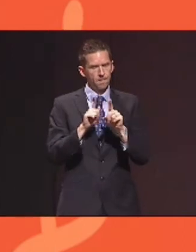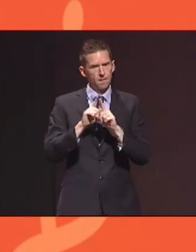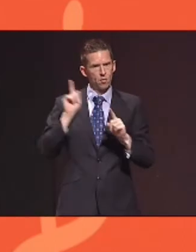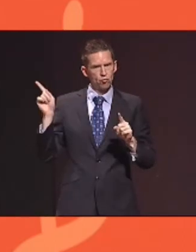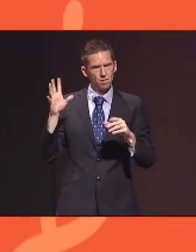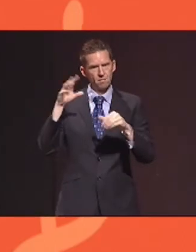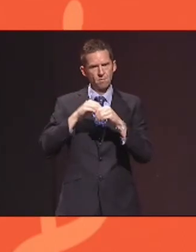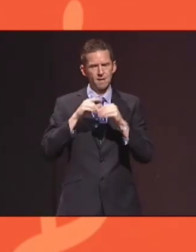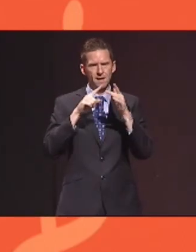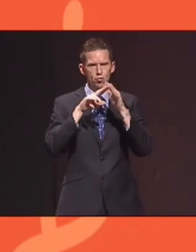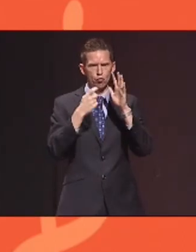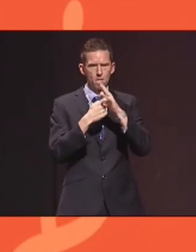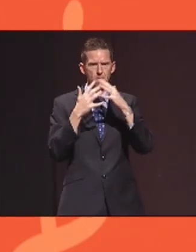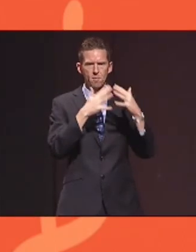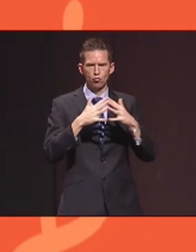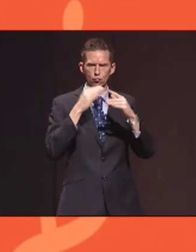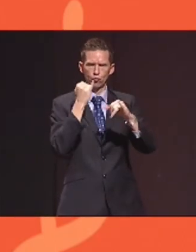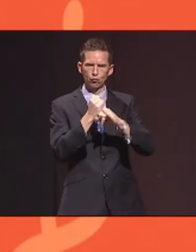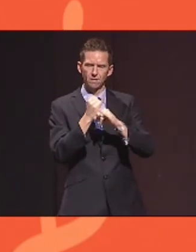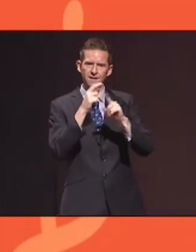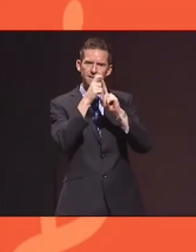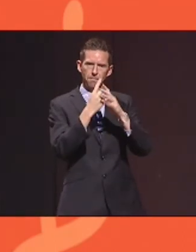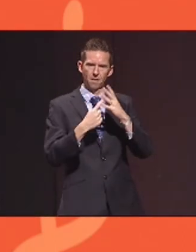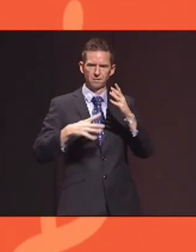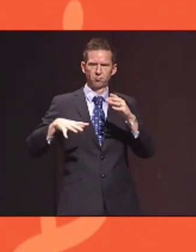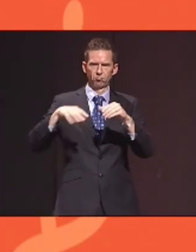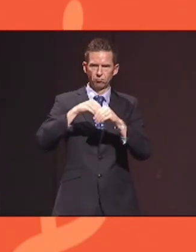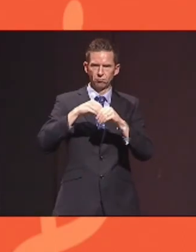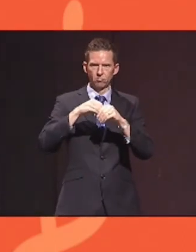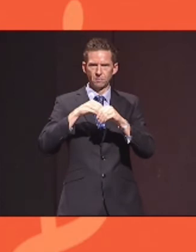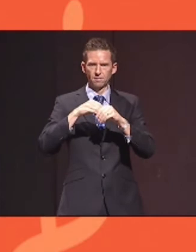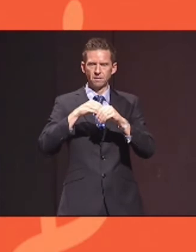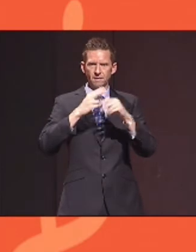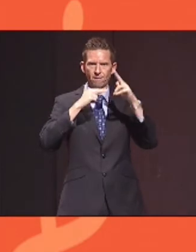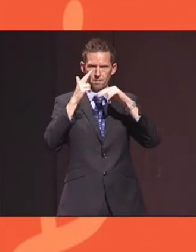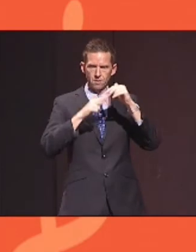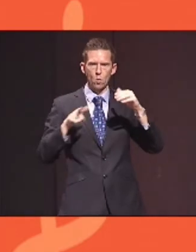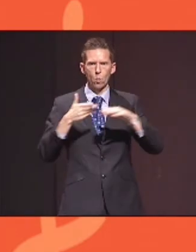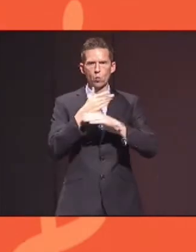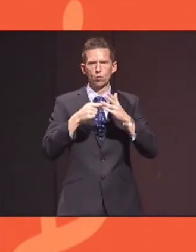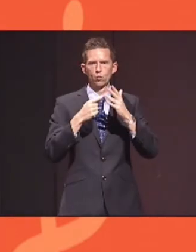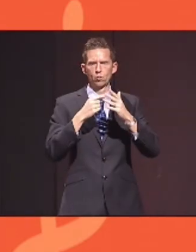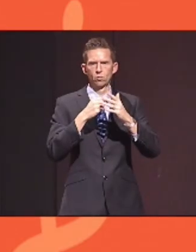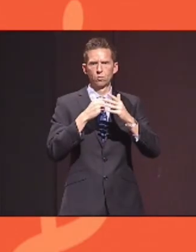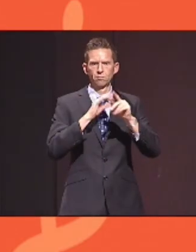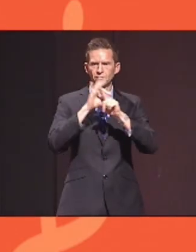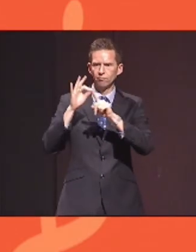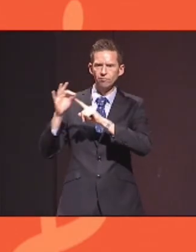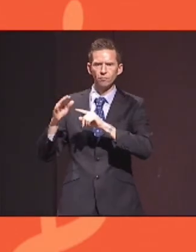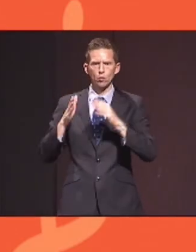of the Inter-American Institute on Disability and Inclusive Development, and she works to promote the human rights